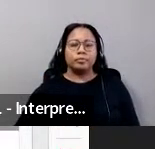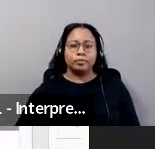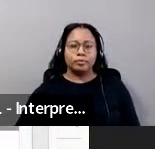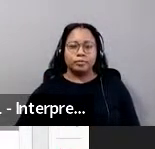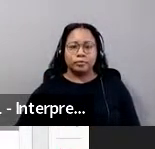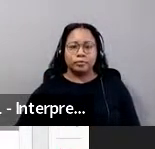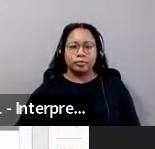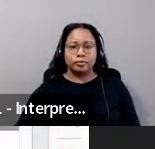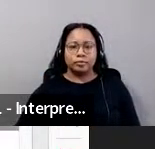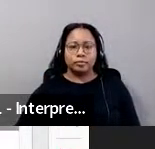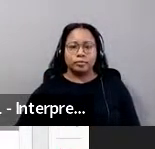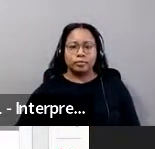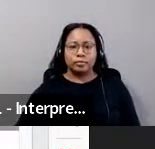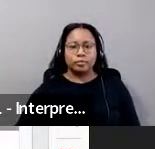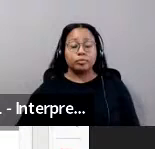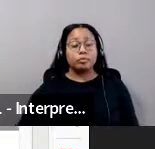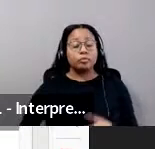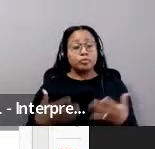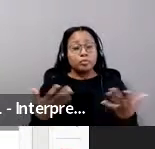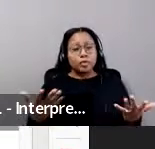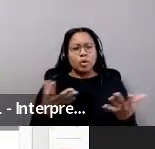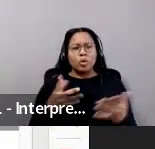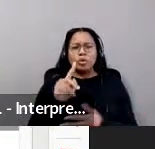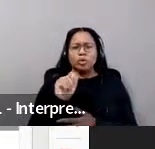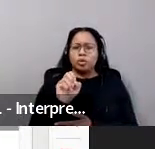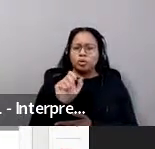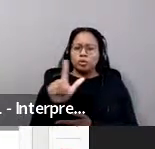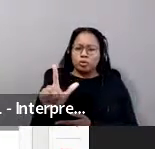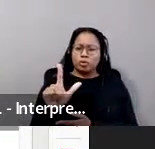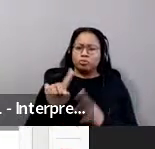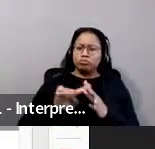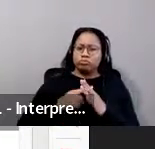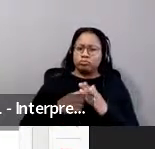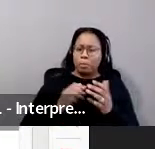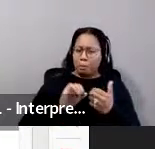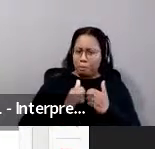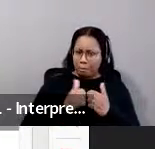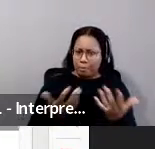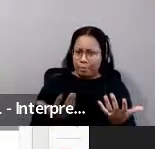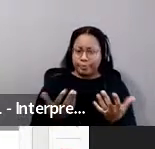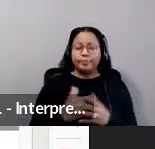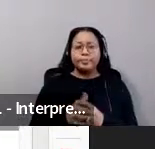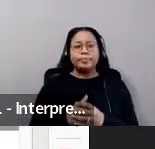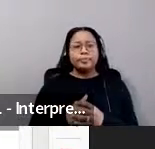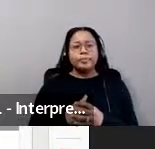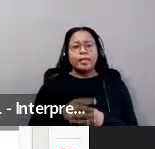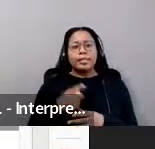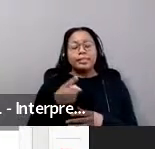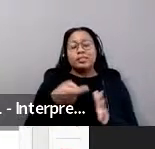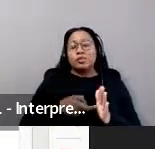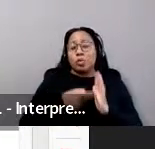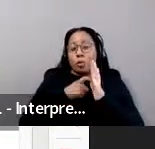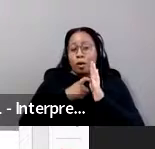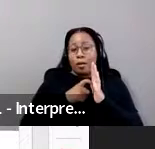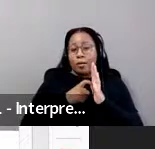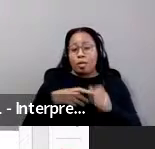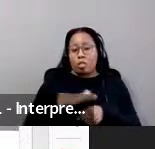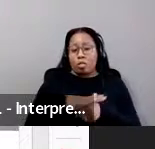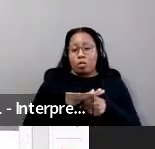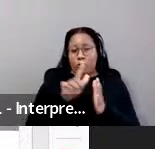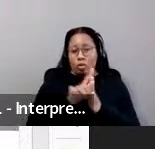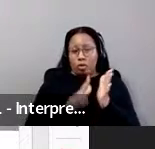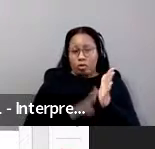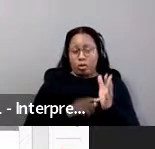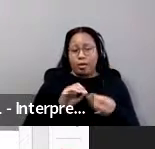So how did this tool originate? The creation of the Equitable Development Data Tool is a requirement of Local Law 78 that was passed in June